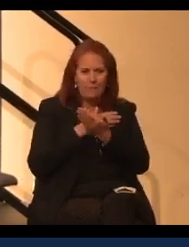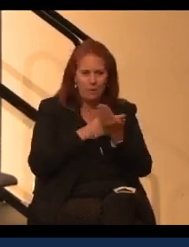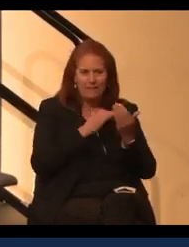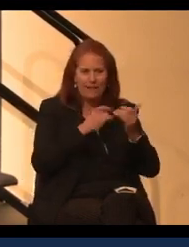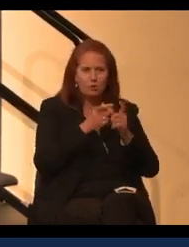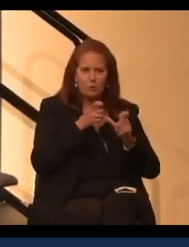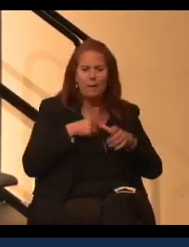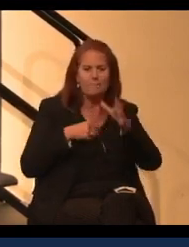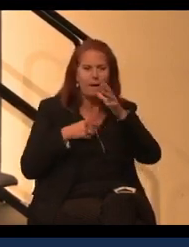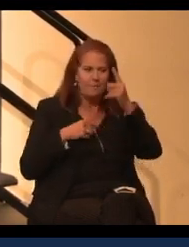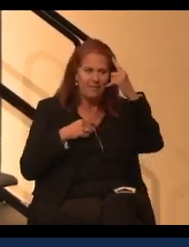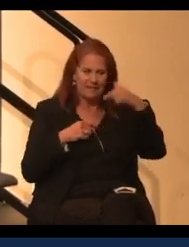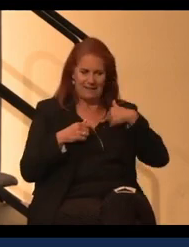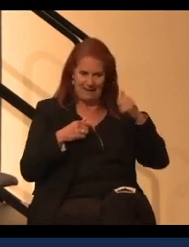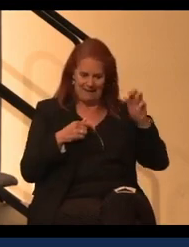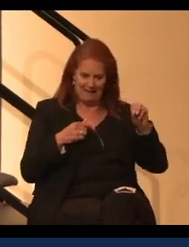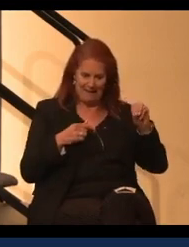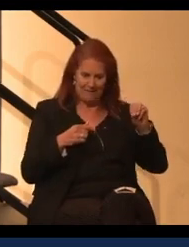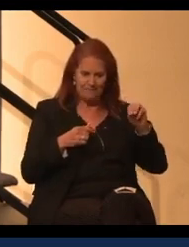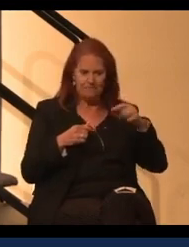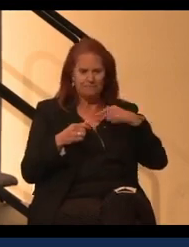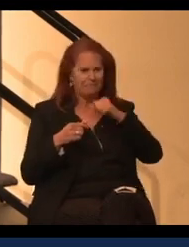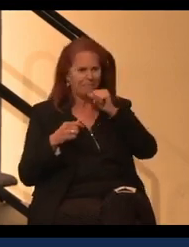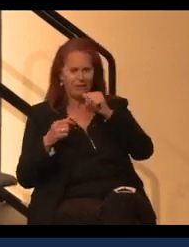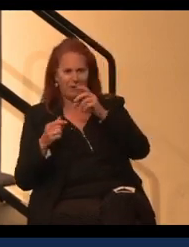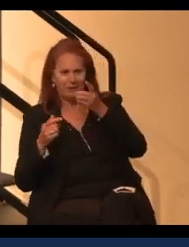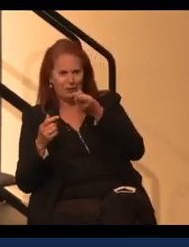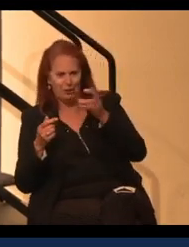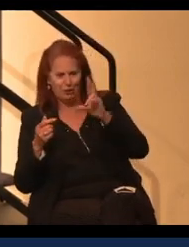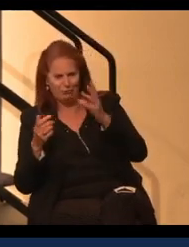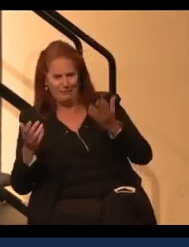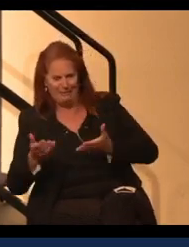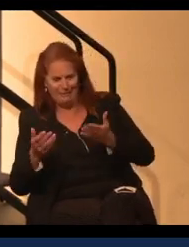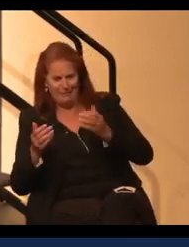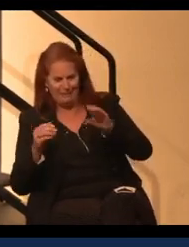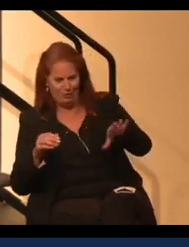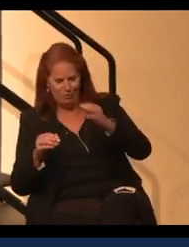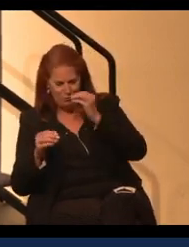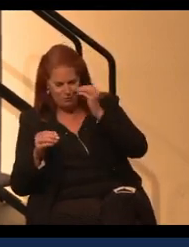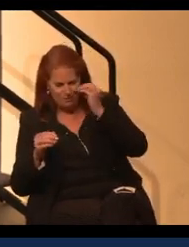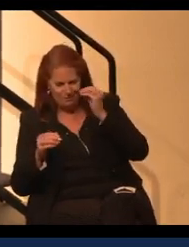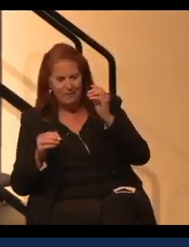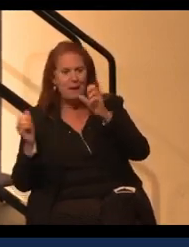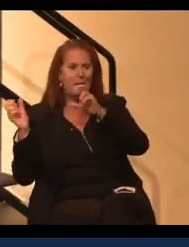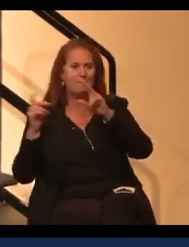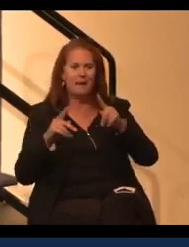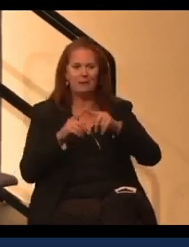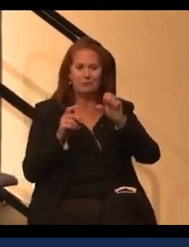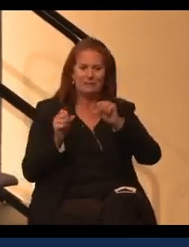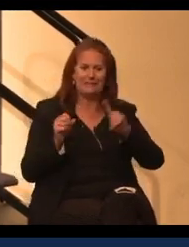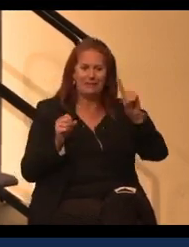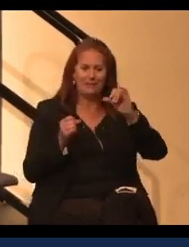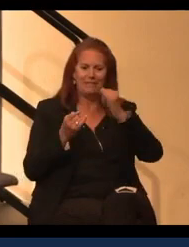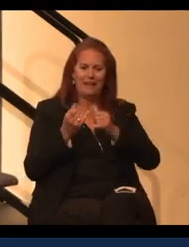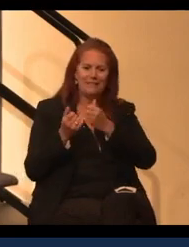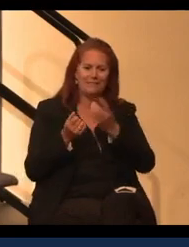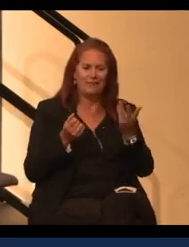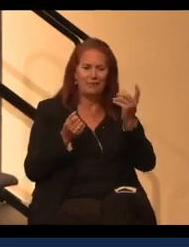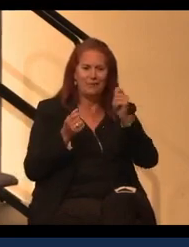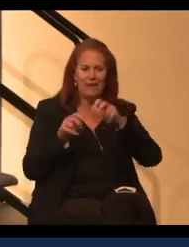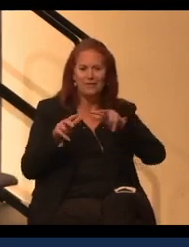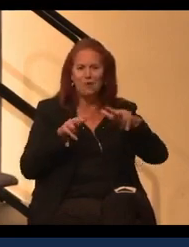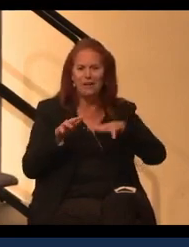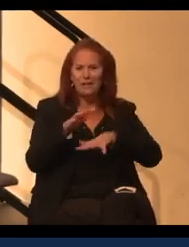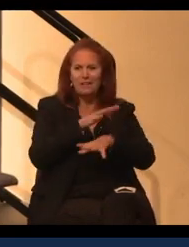and so this is getting me, and coming back to San Diego, especially these past few days, and walking around my neighborhood